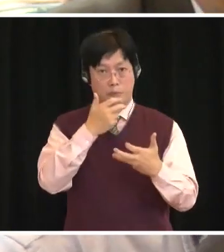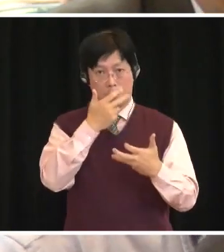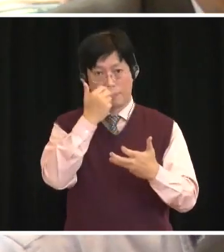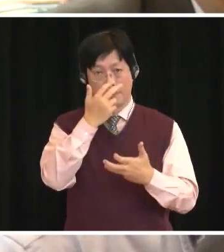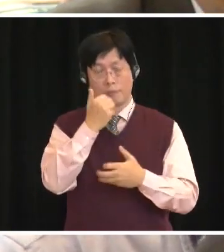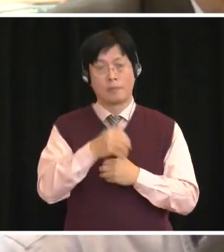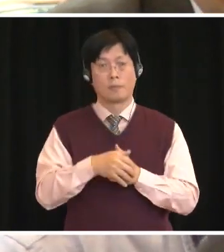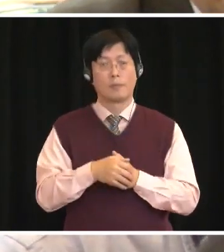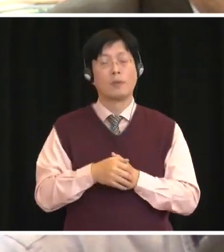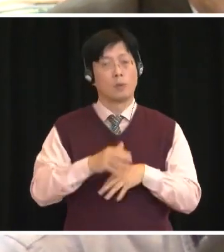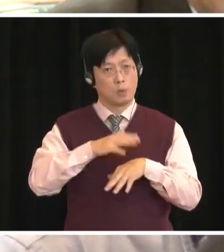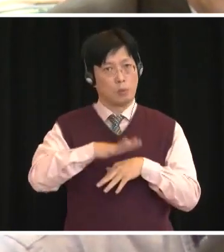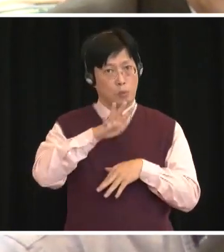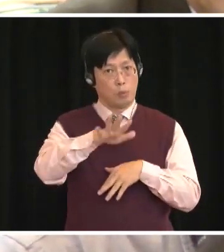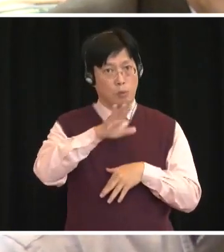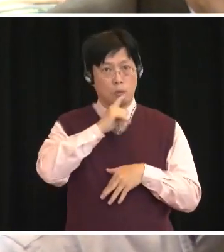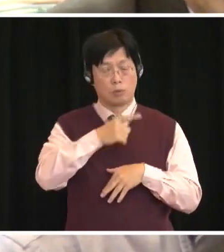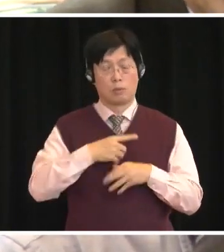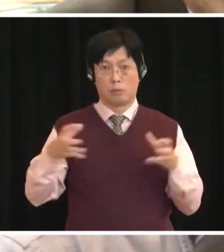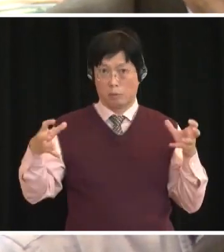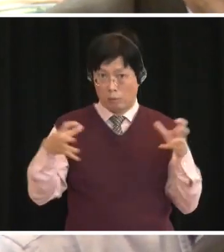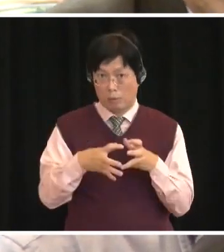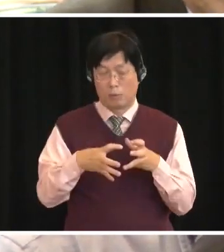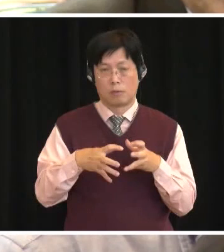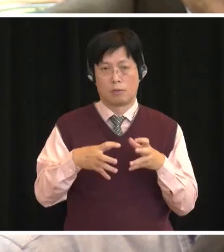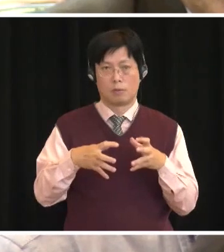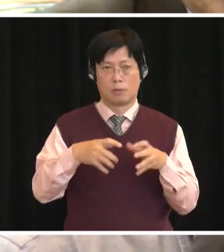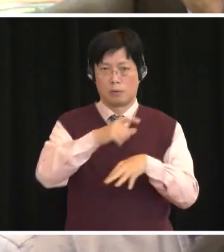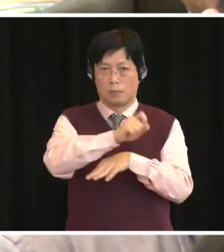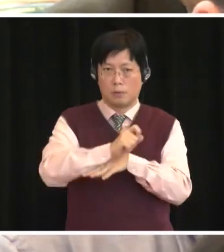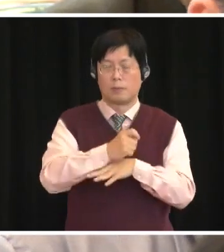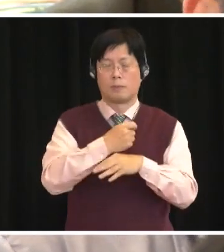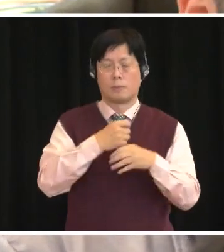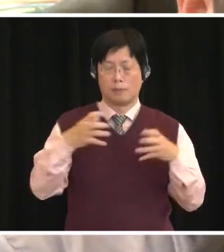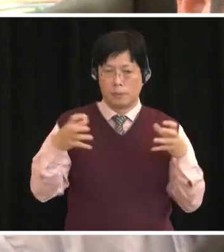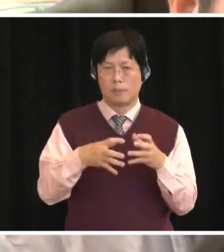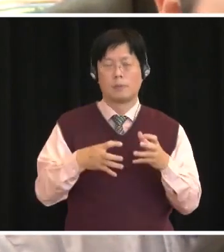to visit them at the detention center.